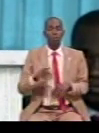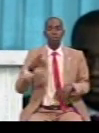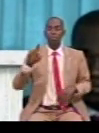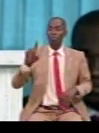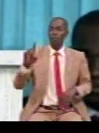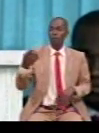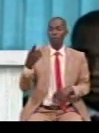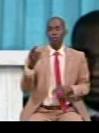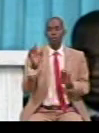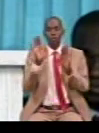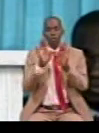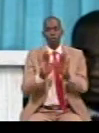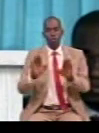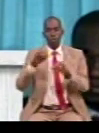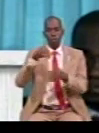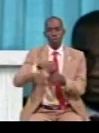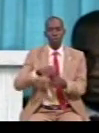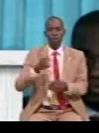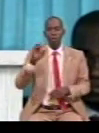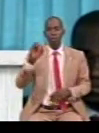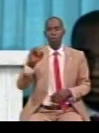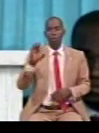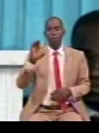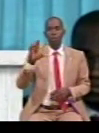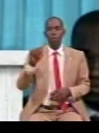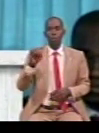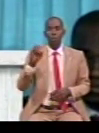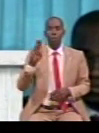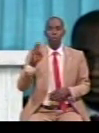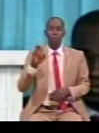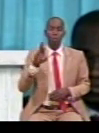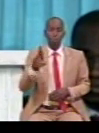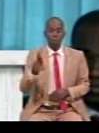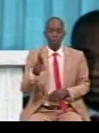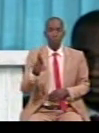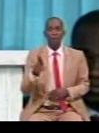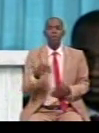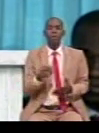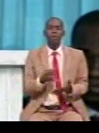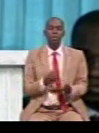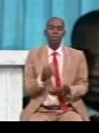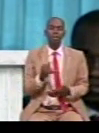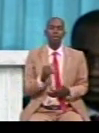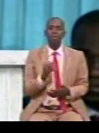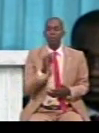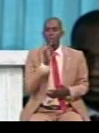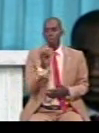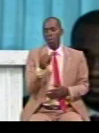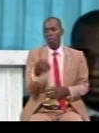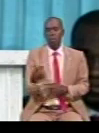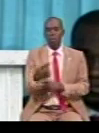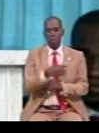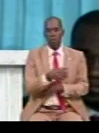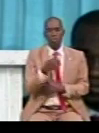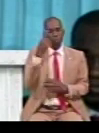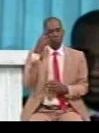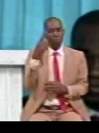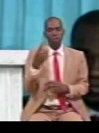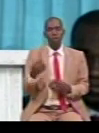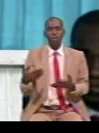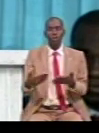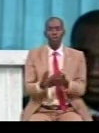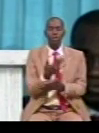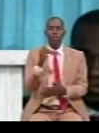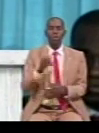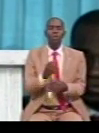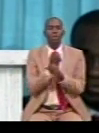having celebration. It's a converts rally across the globe, and here